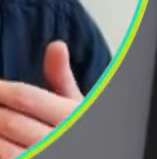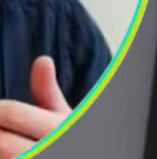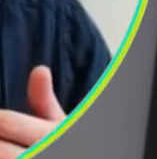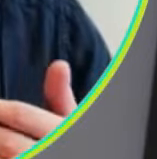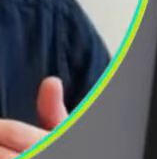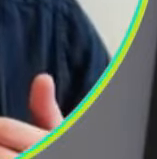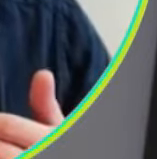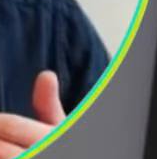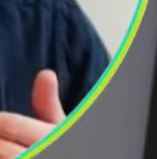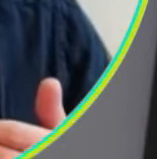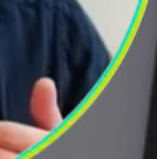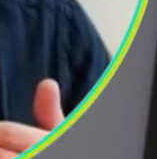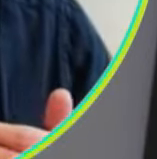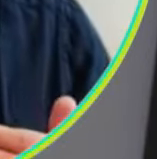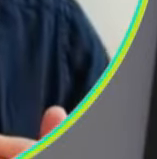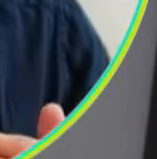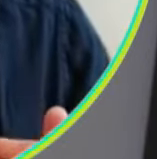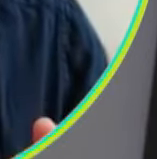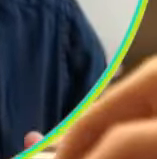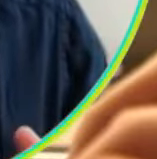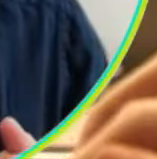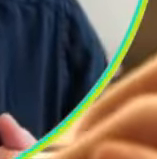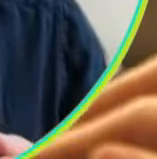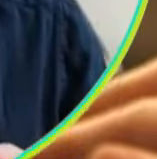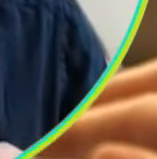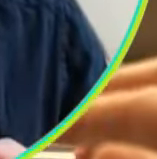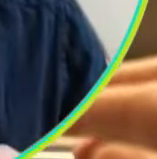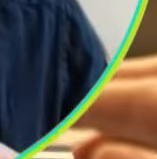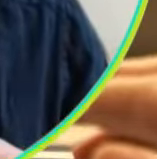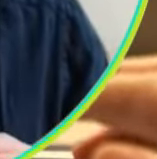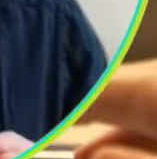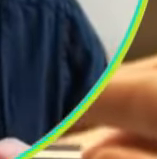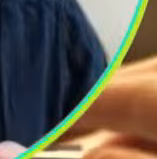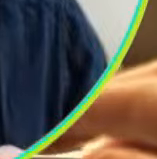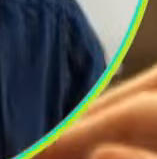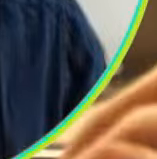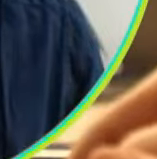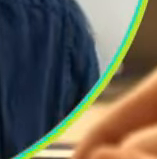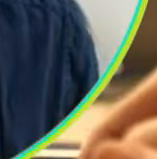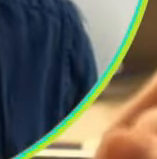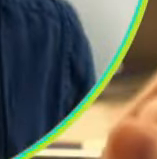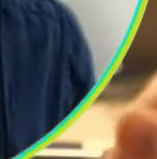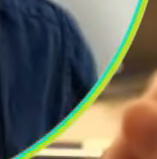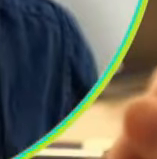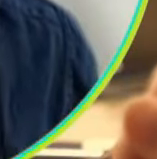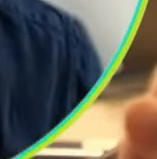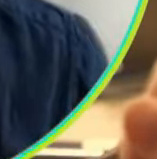several iterations of a text and then flesh out their own argument with the help of this AI tool.